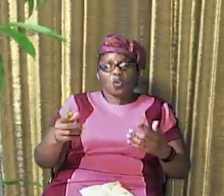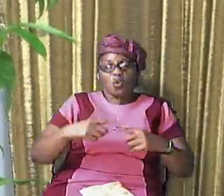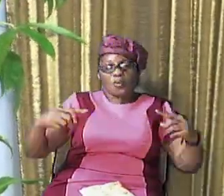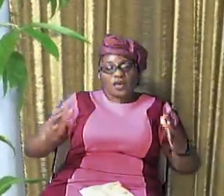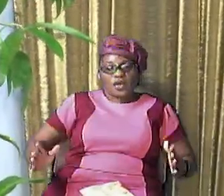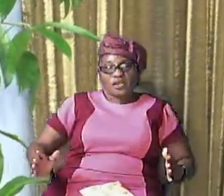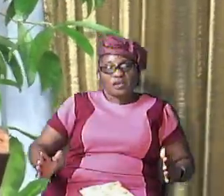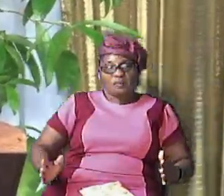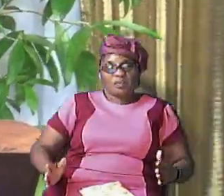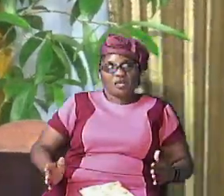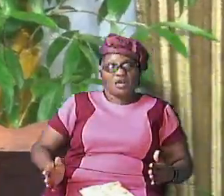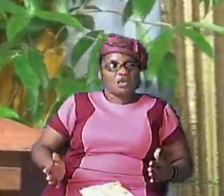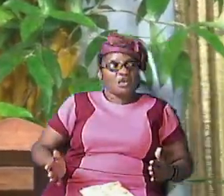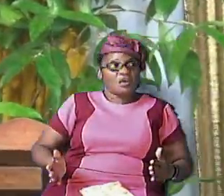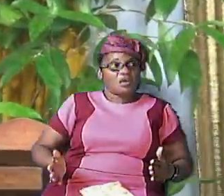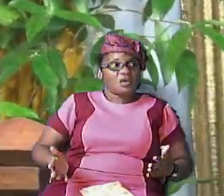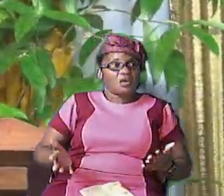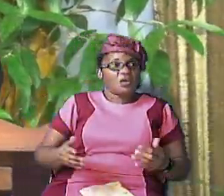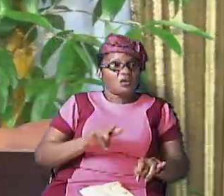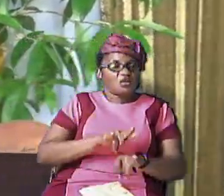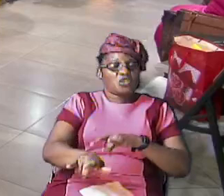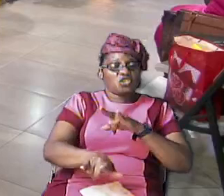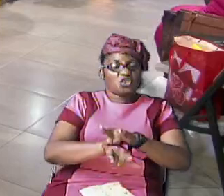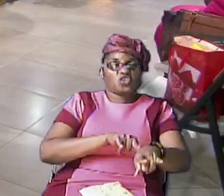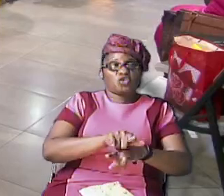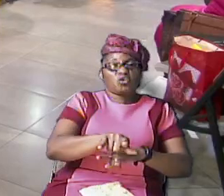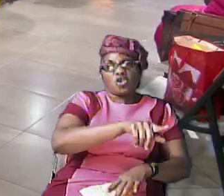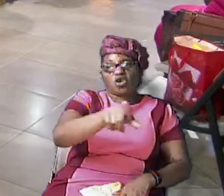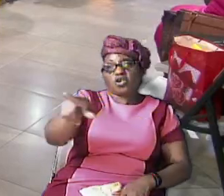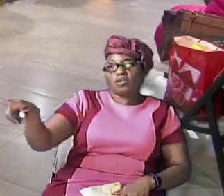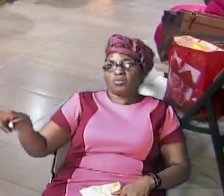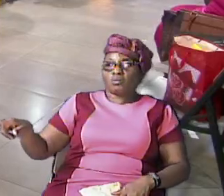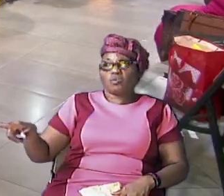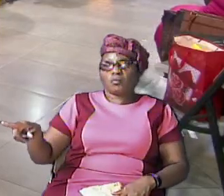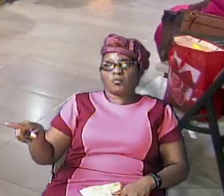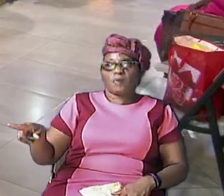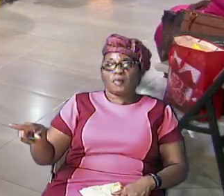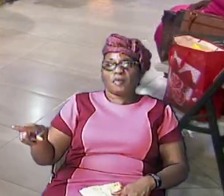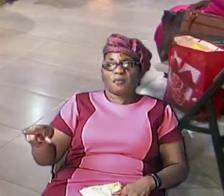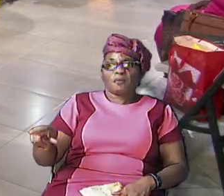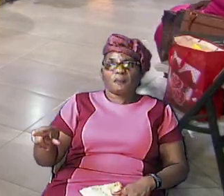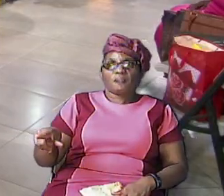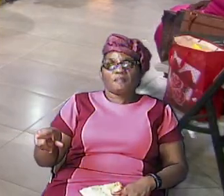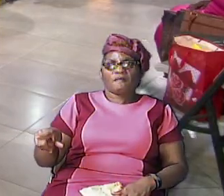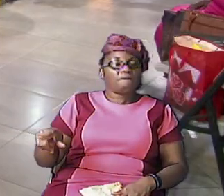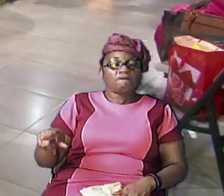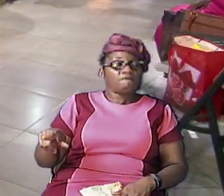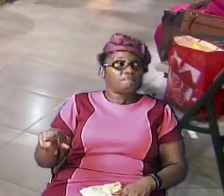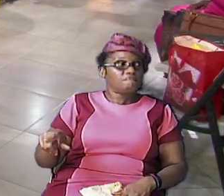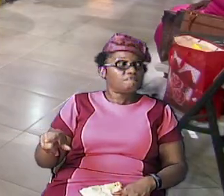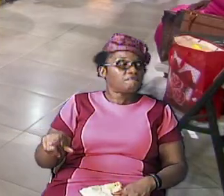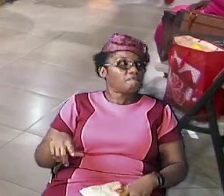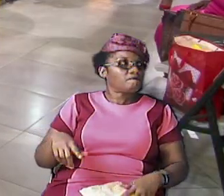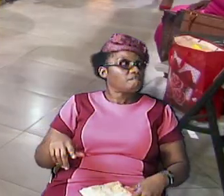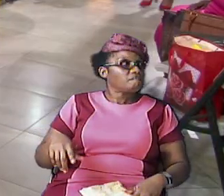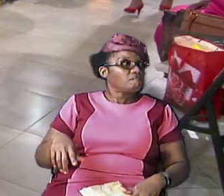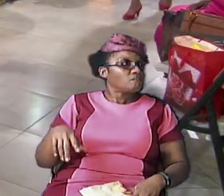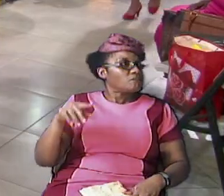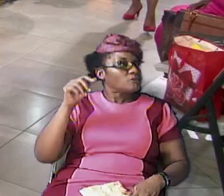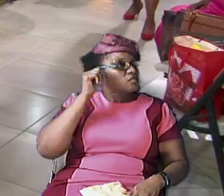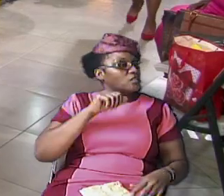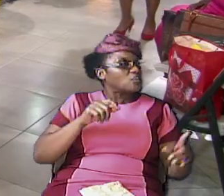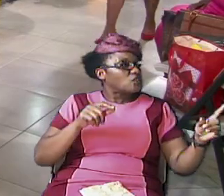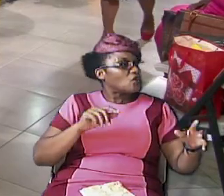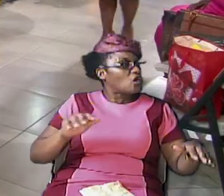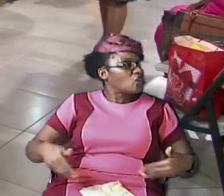Shama. Oh, glory to God. Woo, hallelujah. I'm sorry, I was called to greet Holy Ghost. I